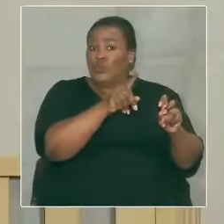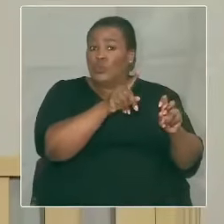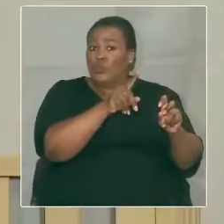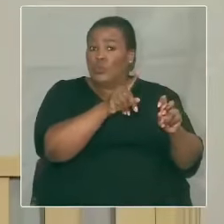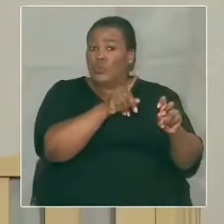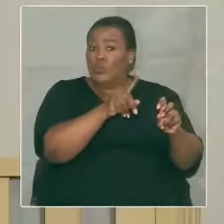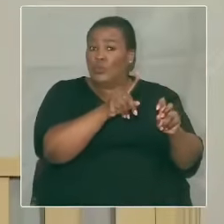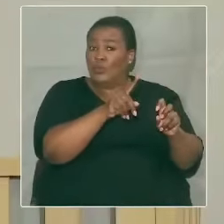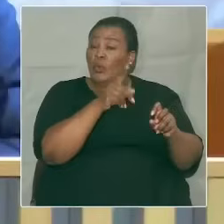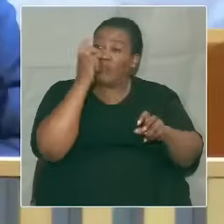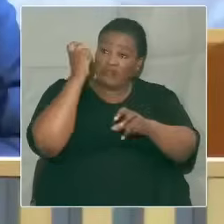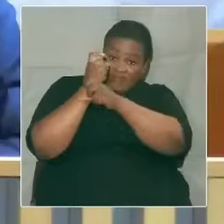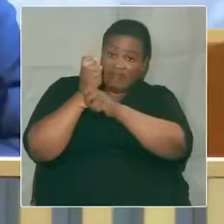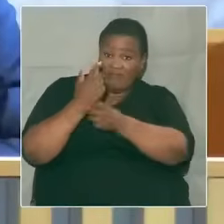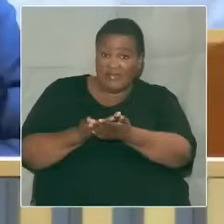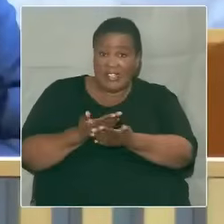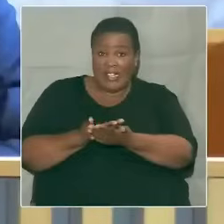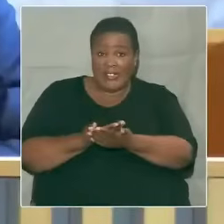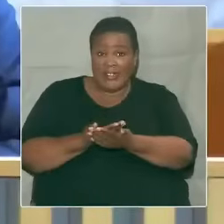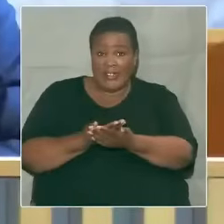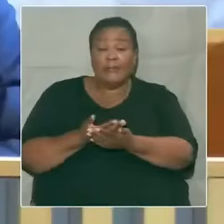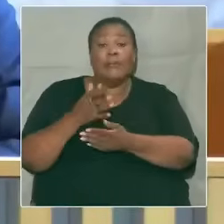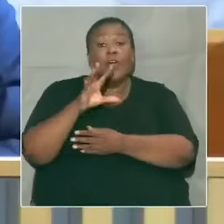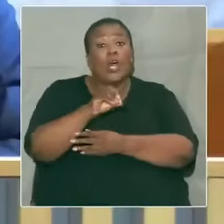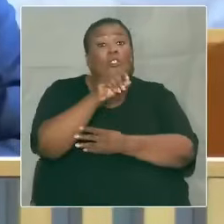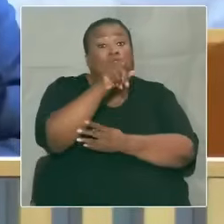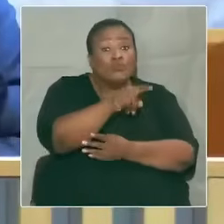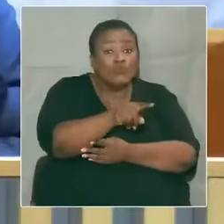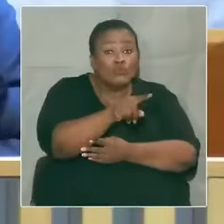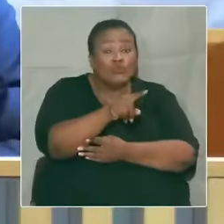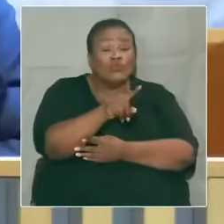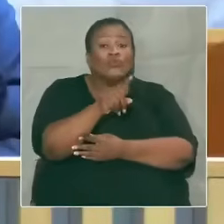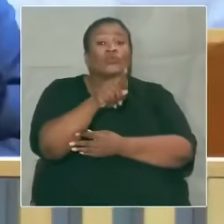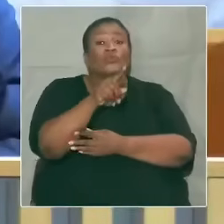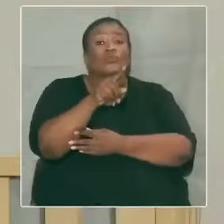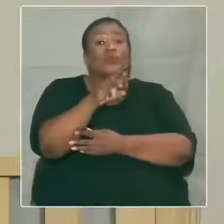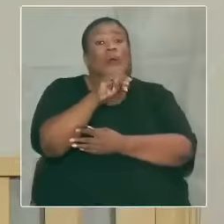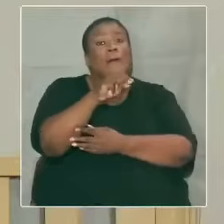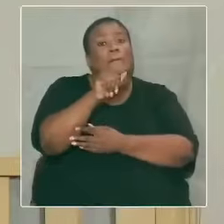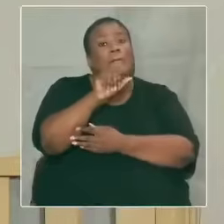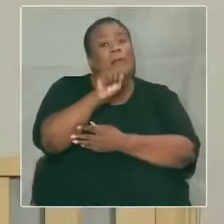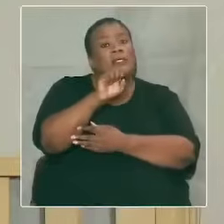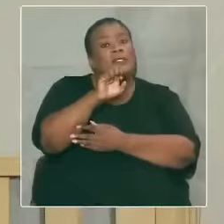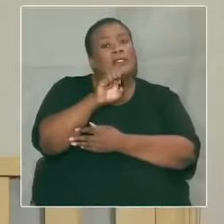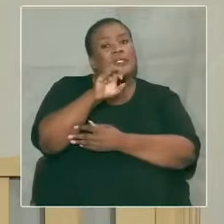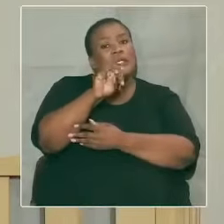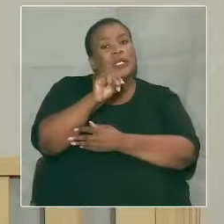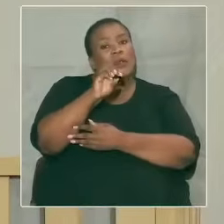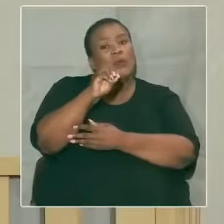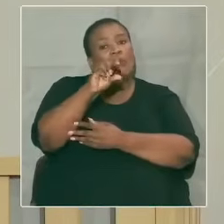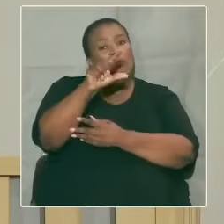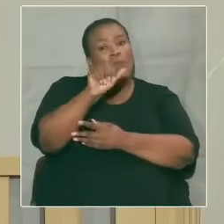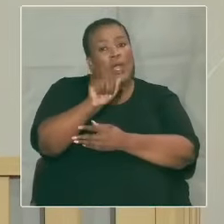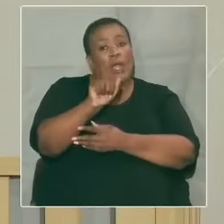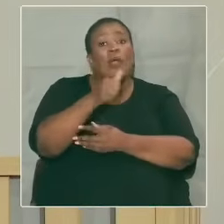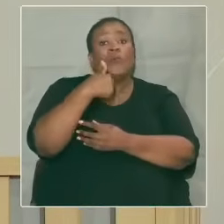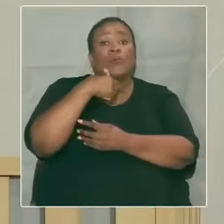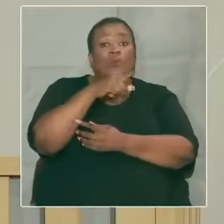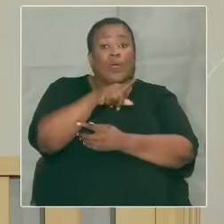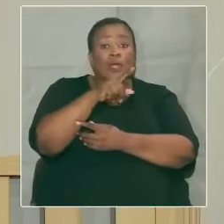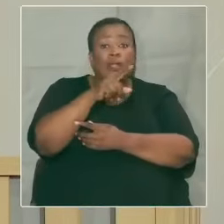Yeah, no. Would you, General Masemola, tell the minister, I am not going to obey